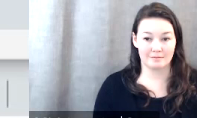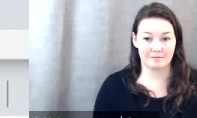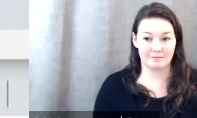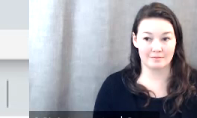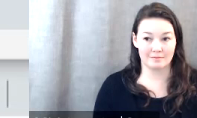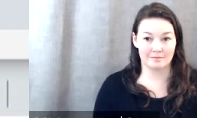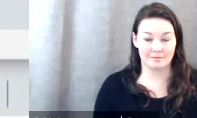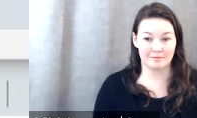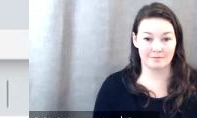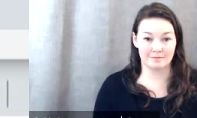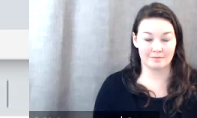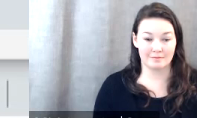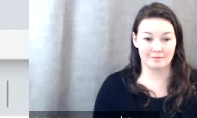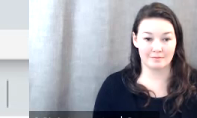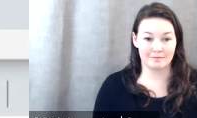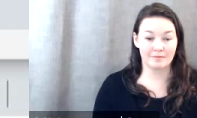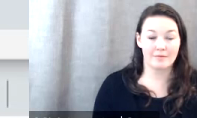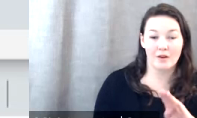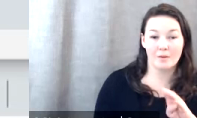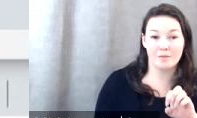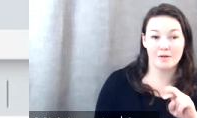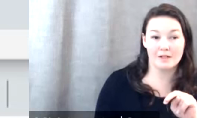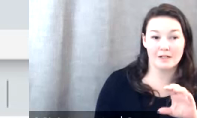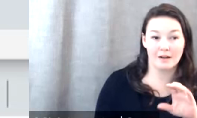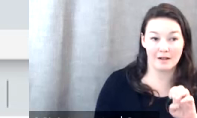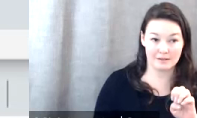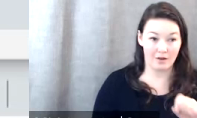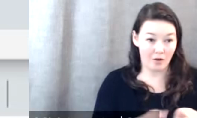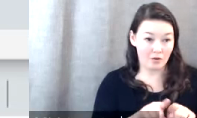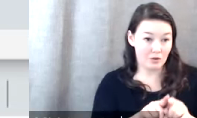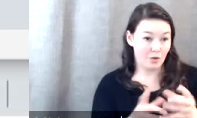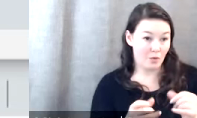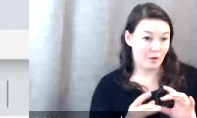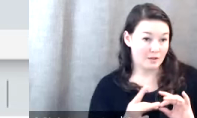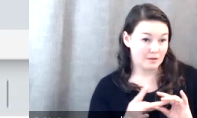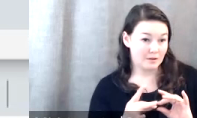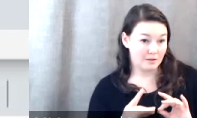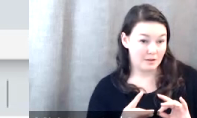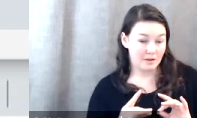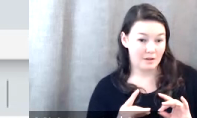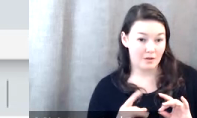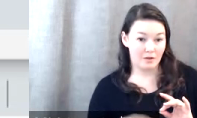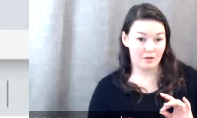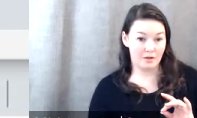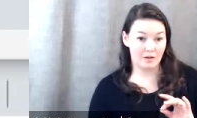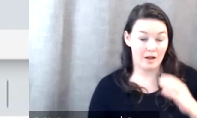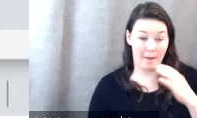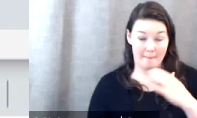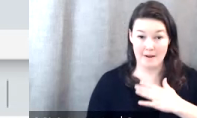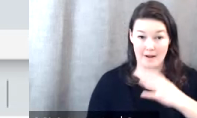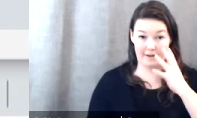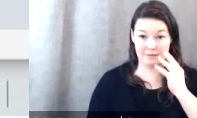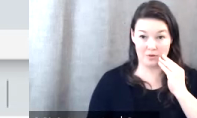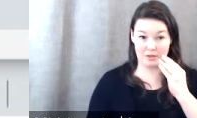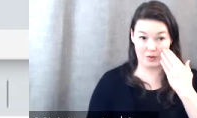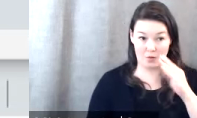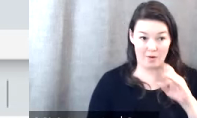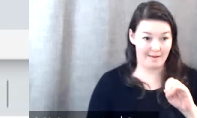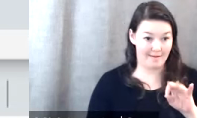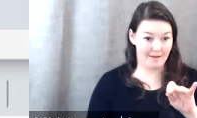Scott. Sorry, I just want to comment on that. In my experience, and I don't know if Jessica